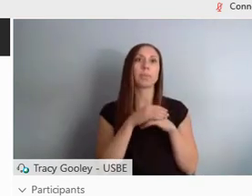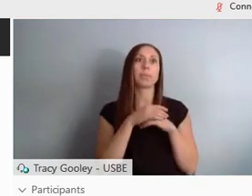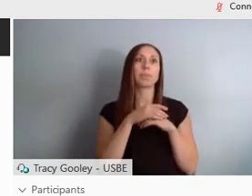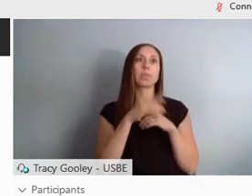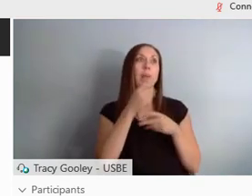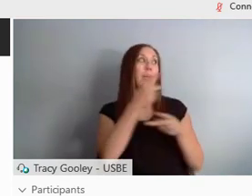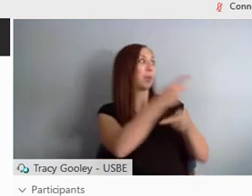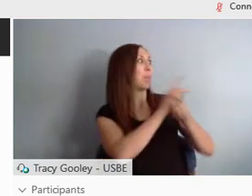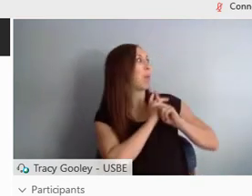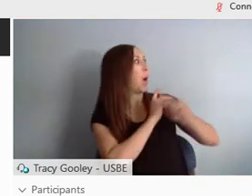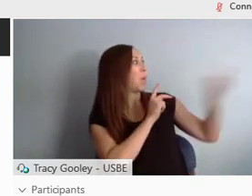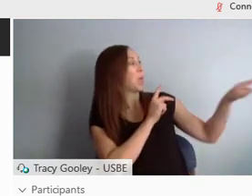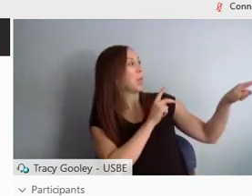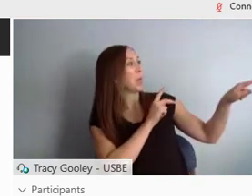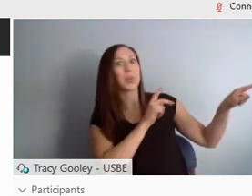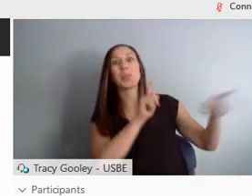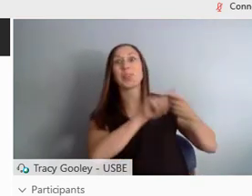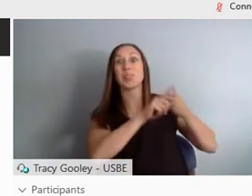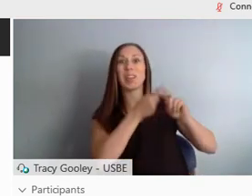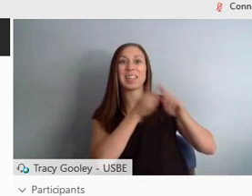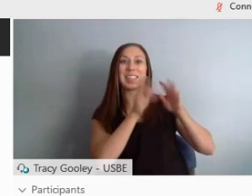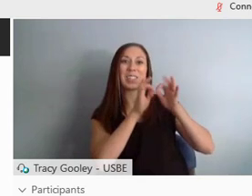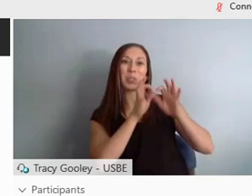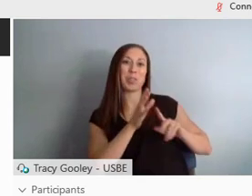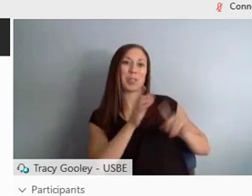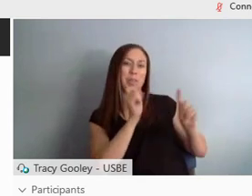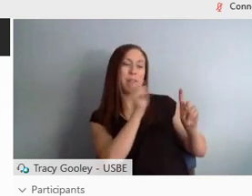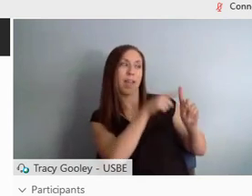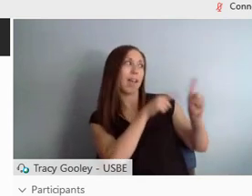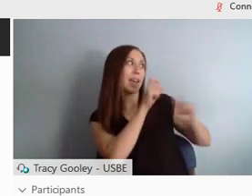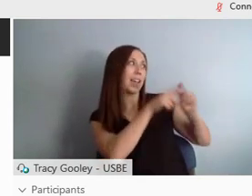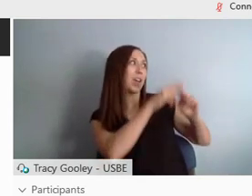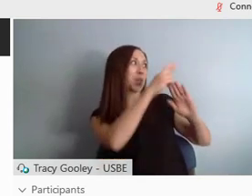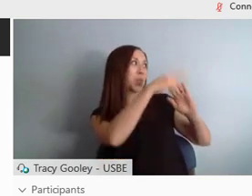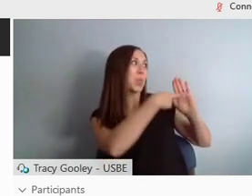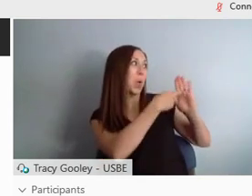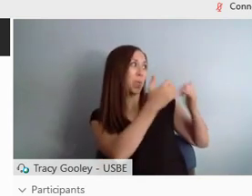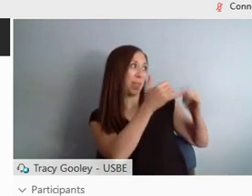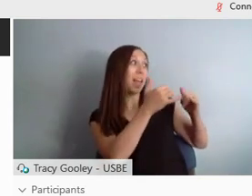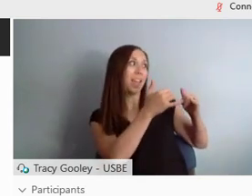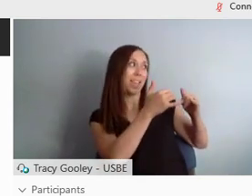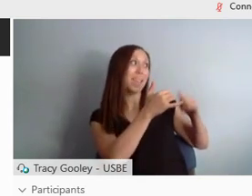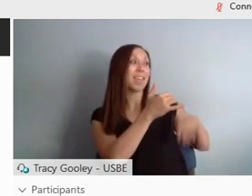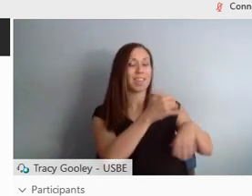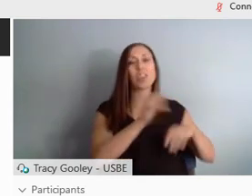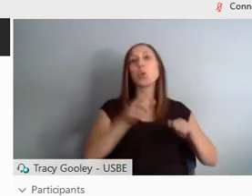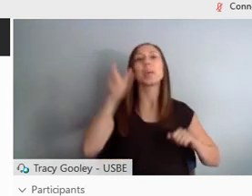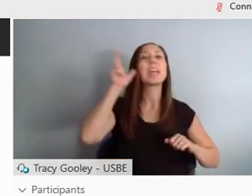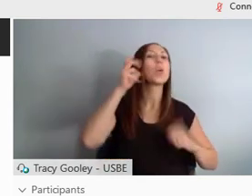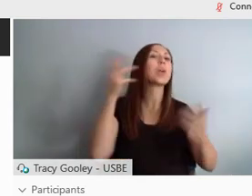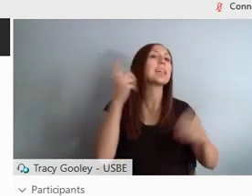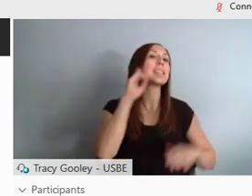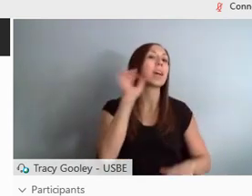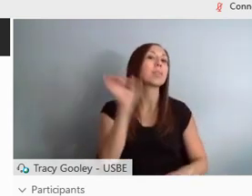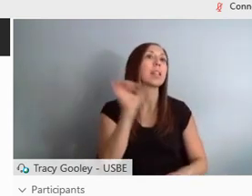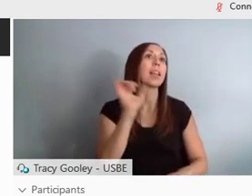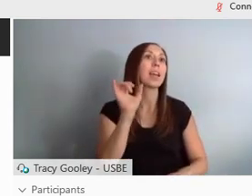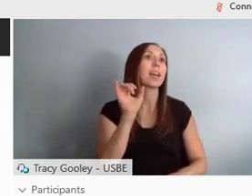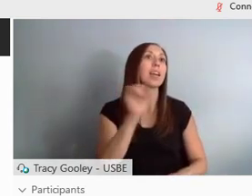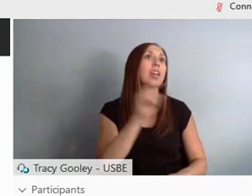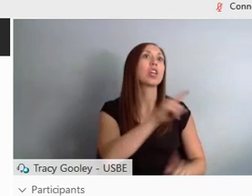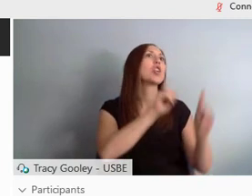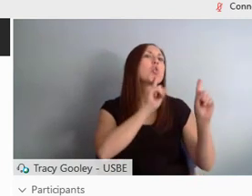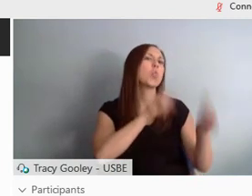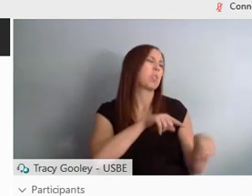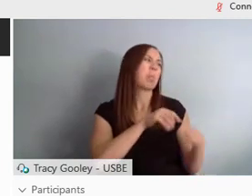to borrow our friend's break here, and I'm going to kind of role play this so that you can hear what it sounds like. So